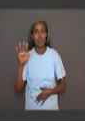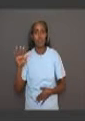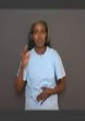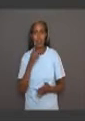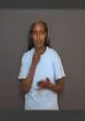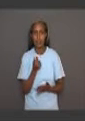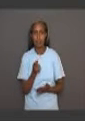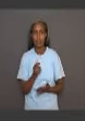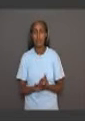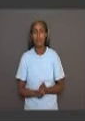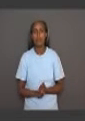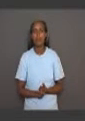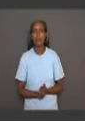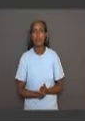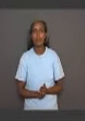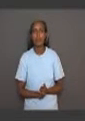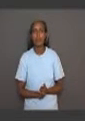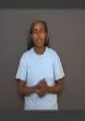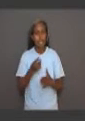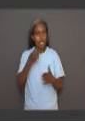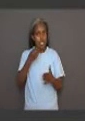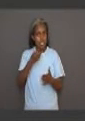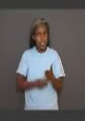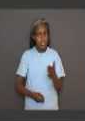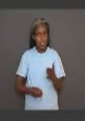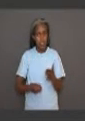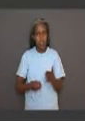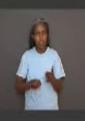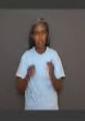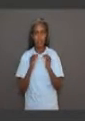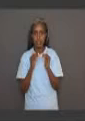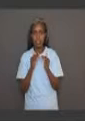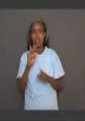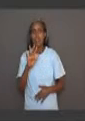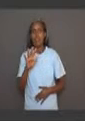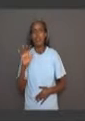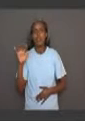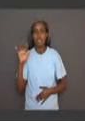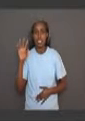2.25 bir. The result is